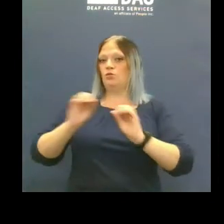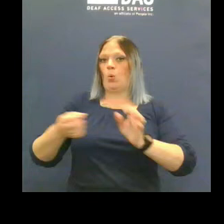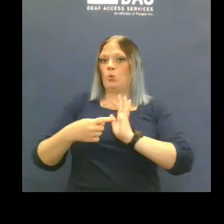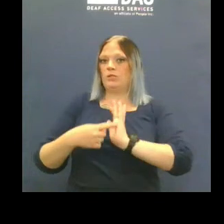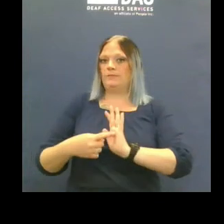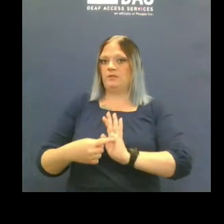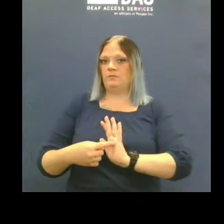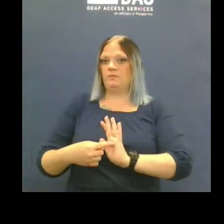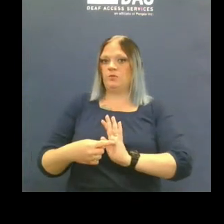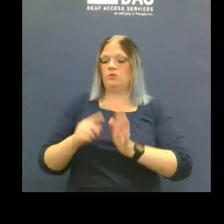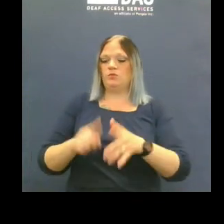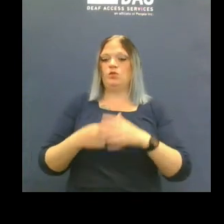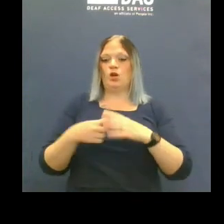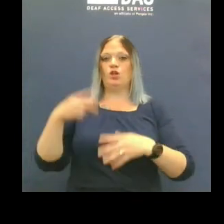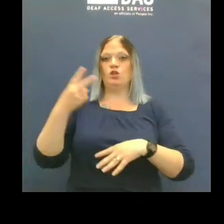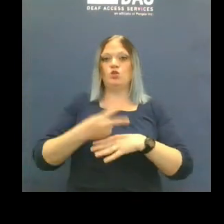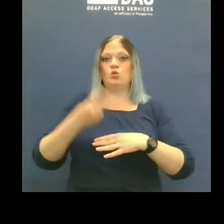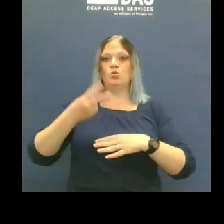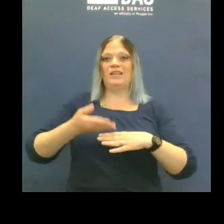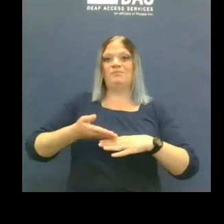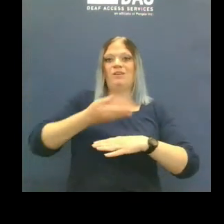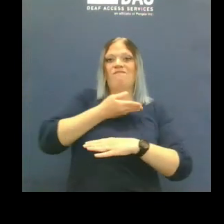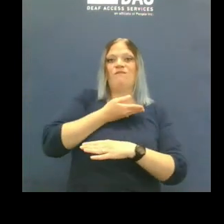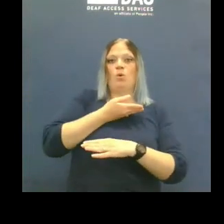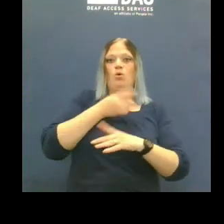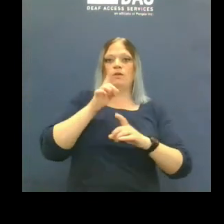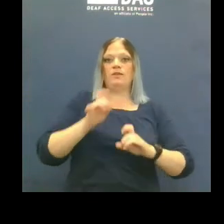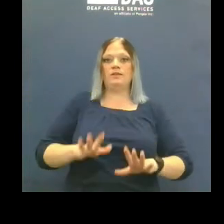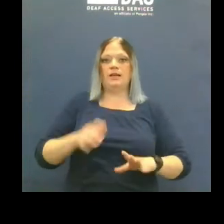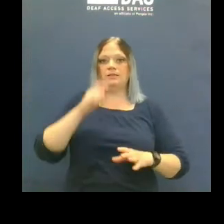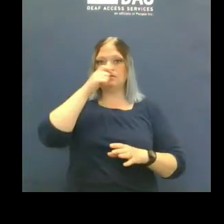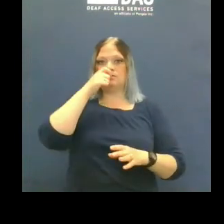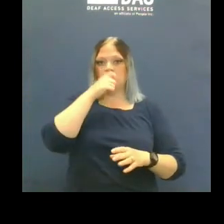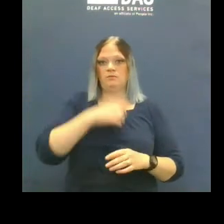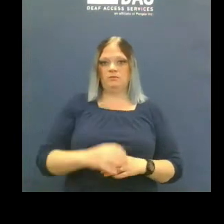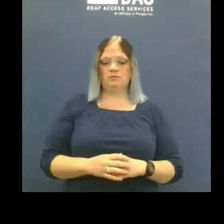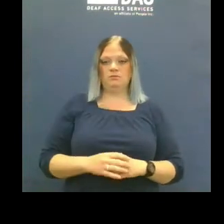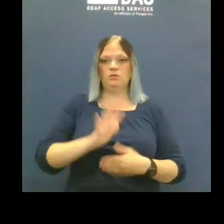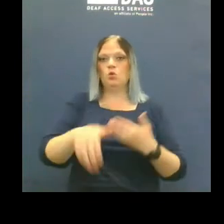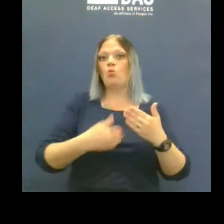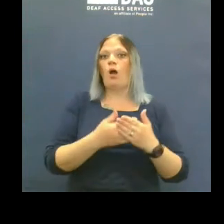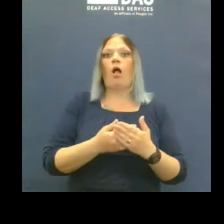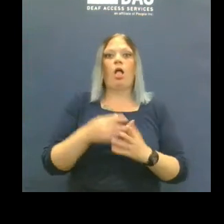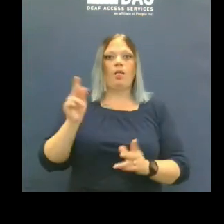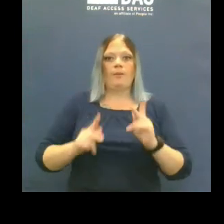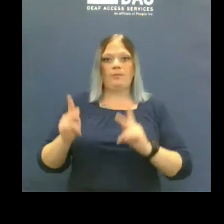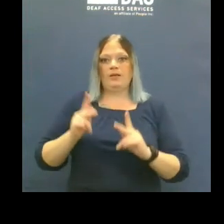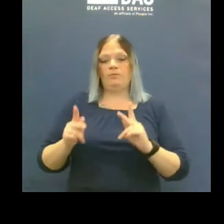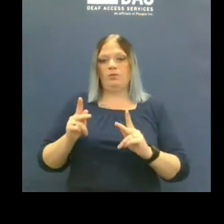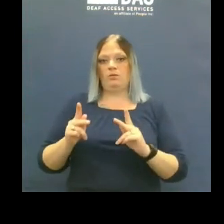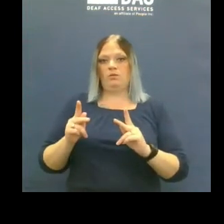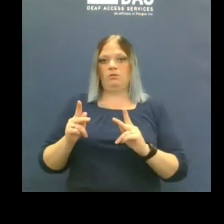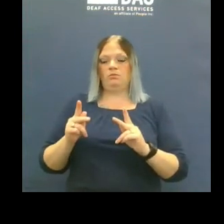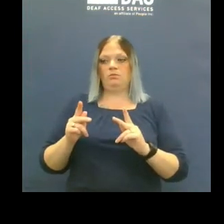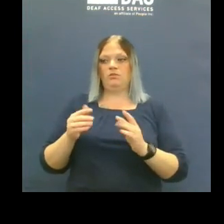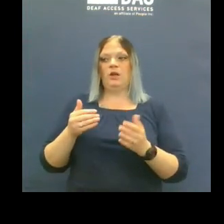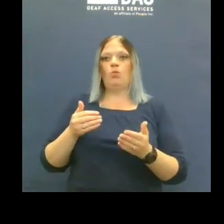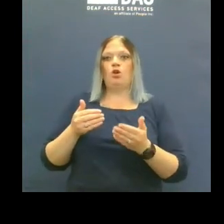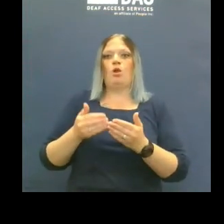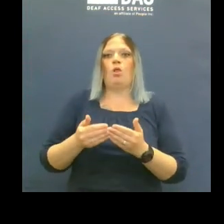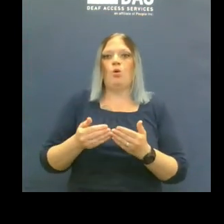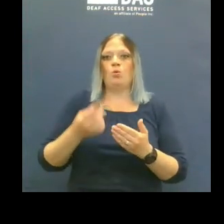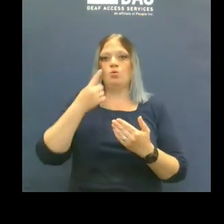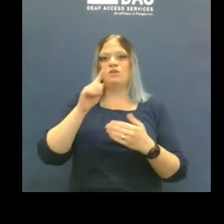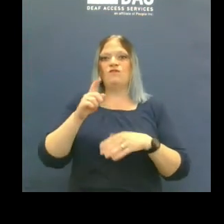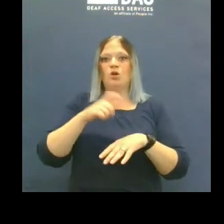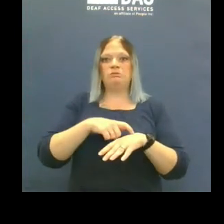symptoms, starting 2 days before they had their specimen collected. So all those individuals who are close for a prolonged period